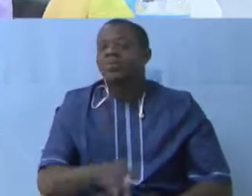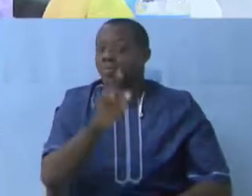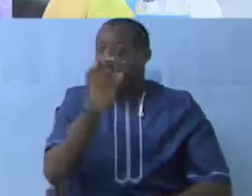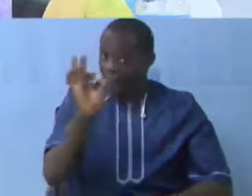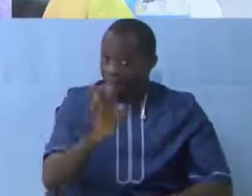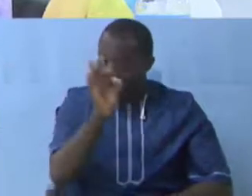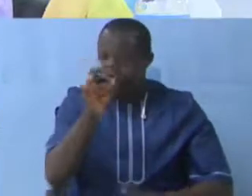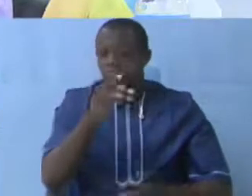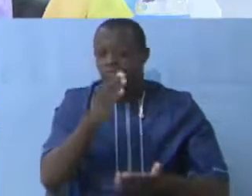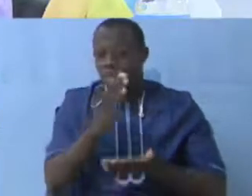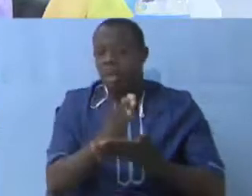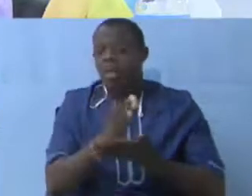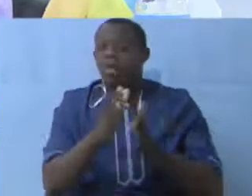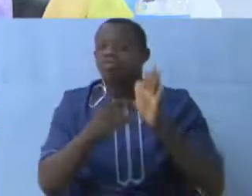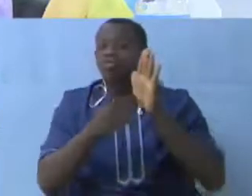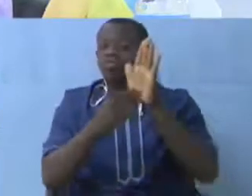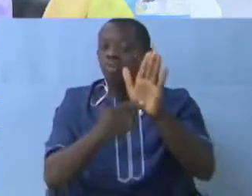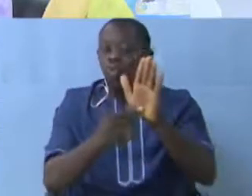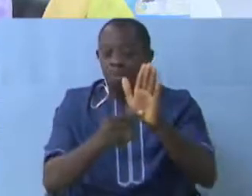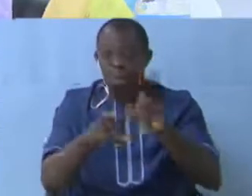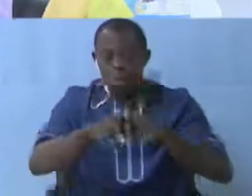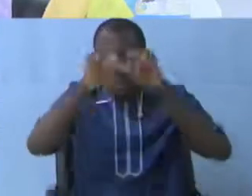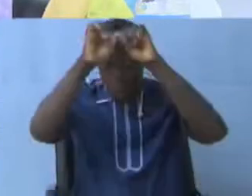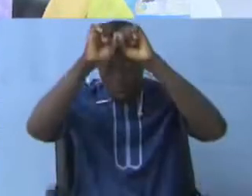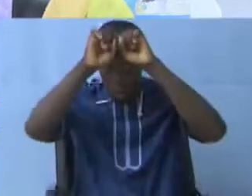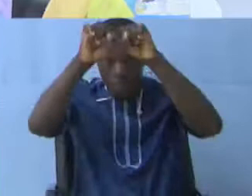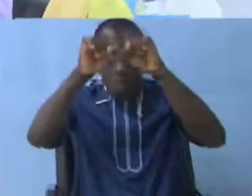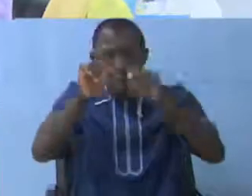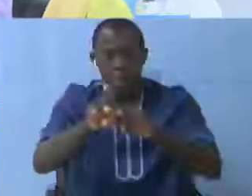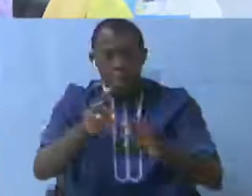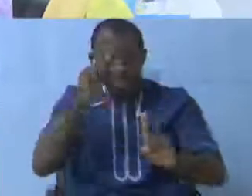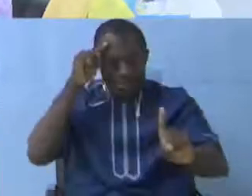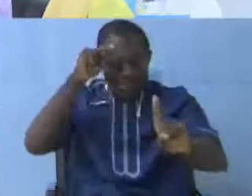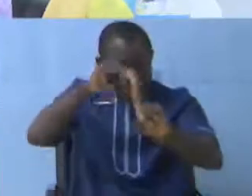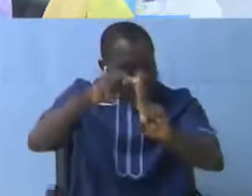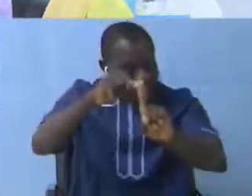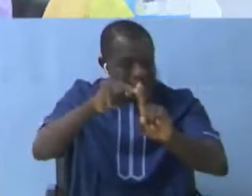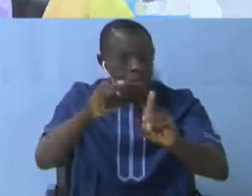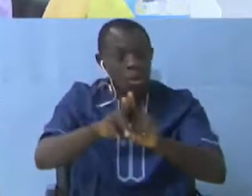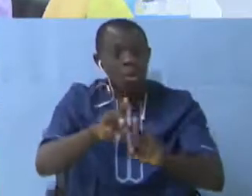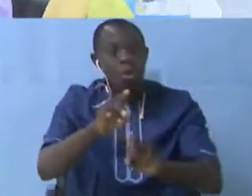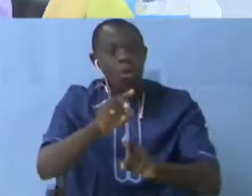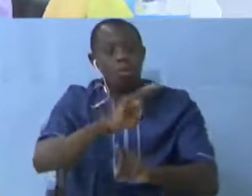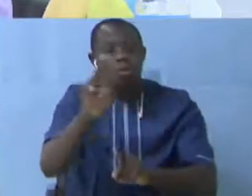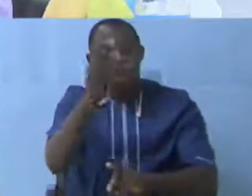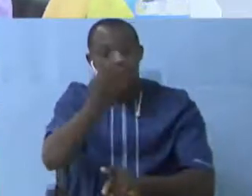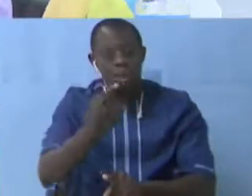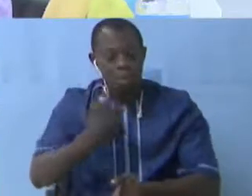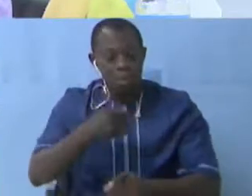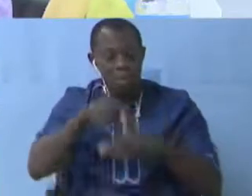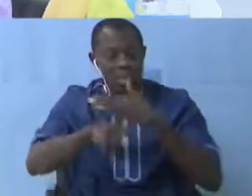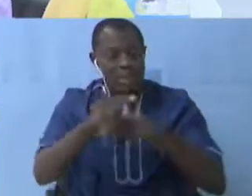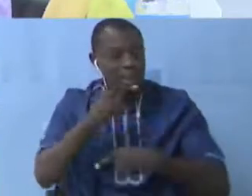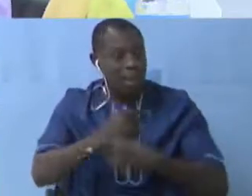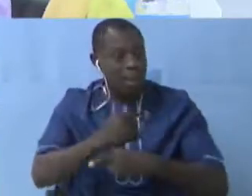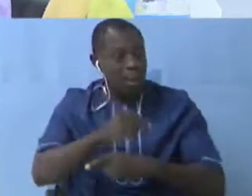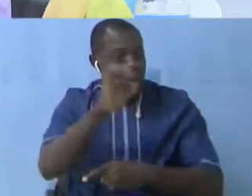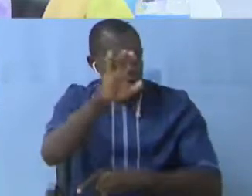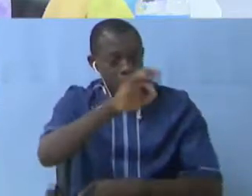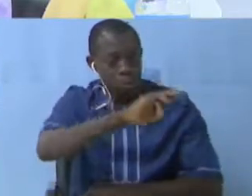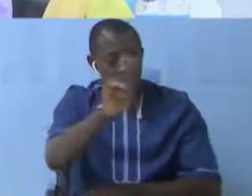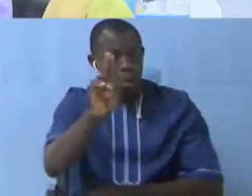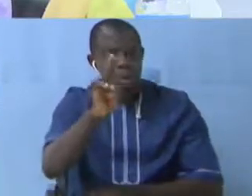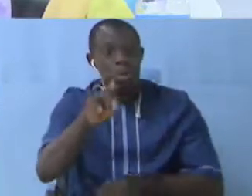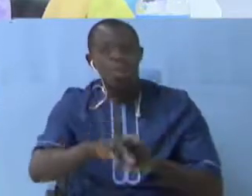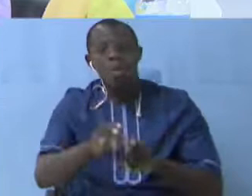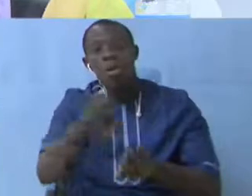really targeted people who, not only in the country, but even those who will say something that was,